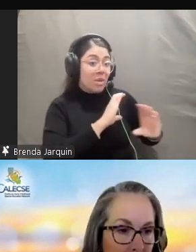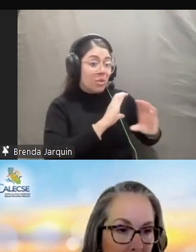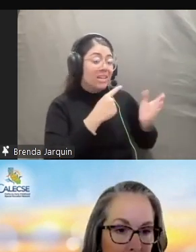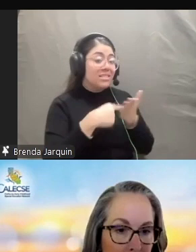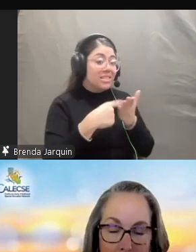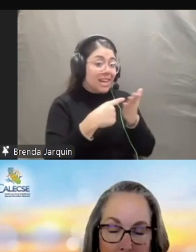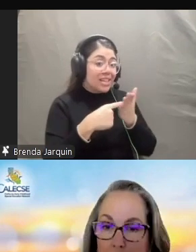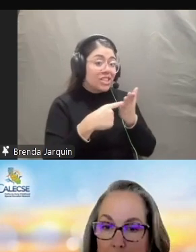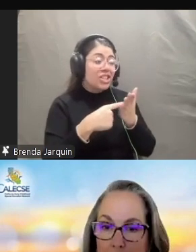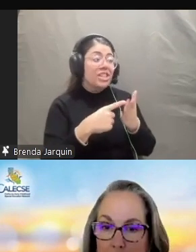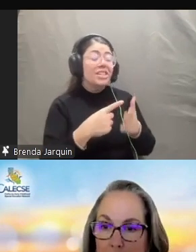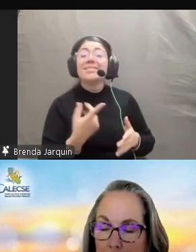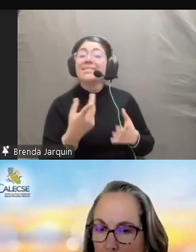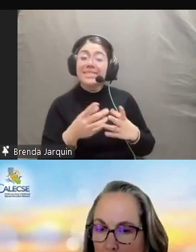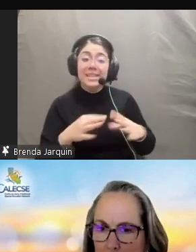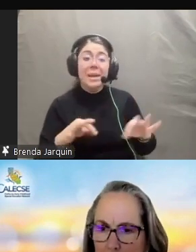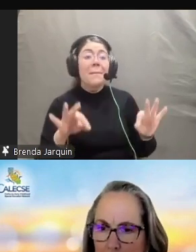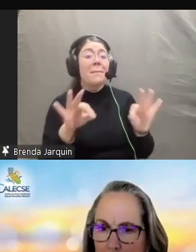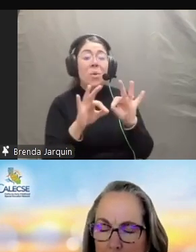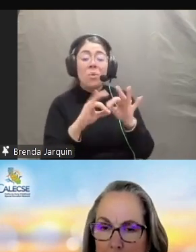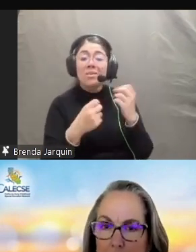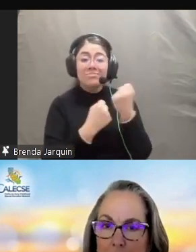transition process is really important.